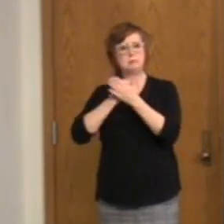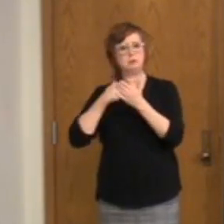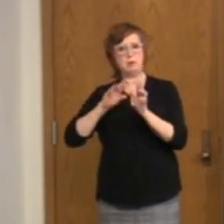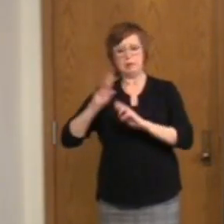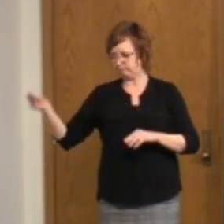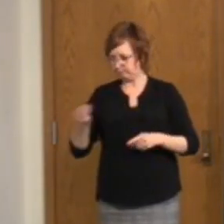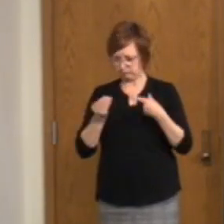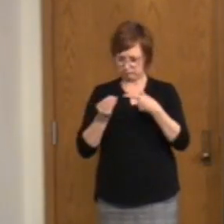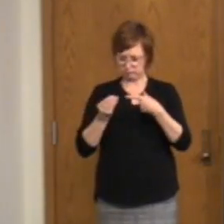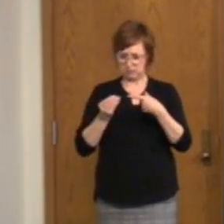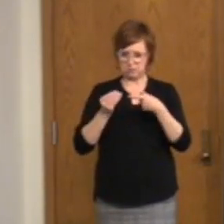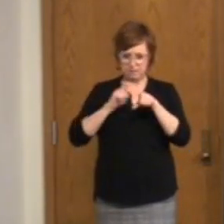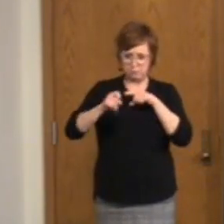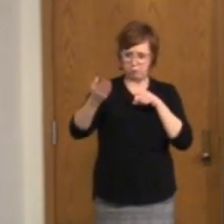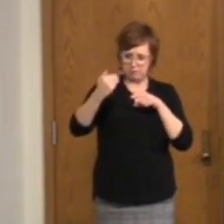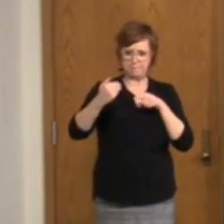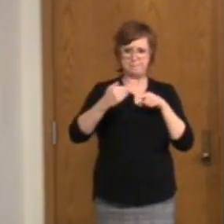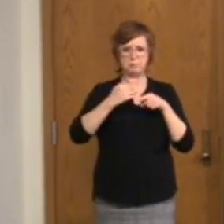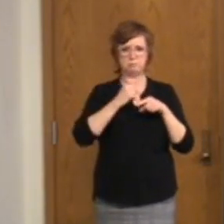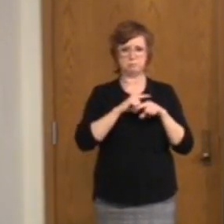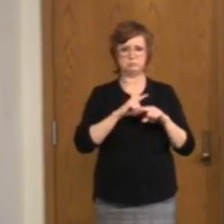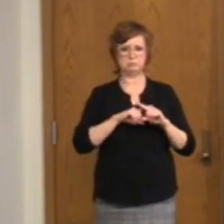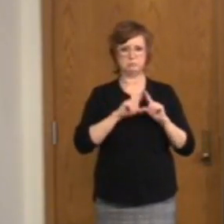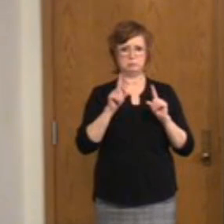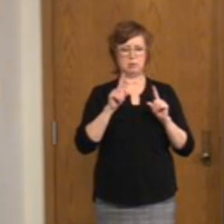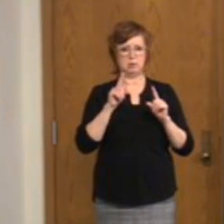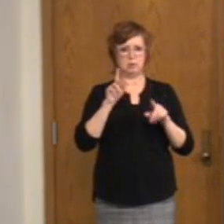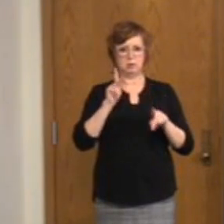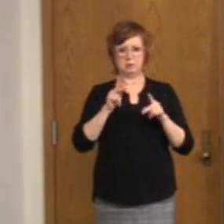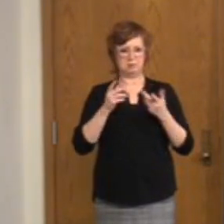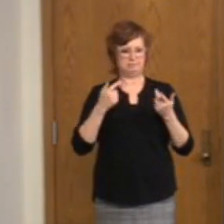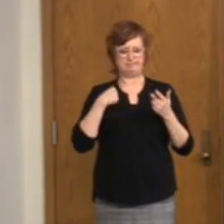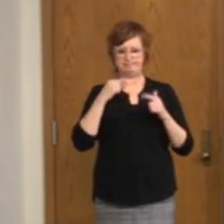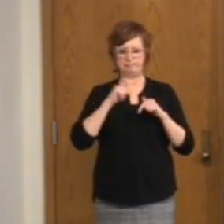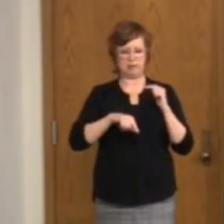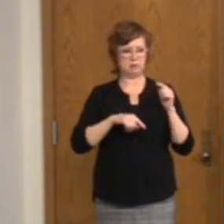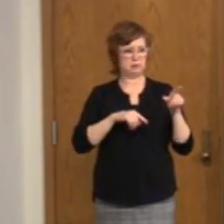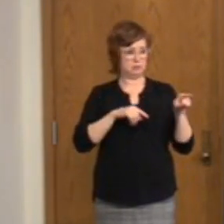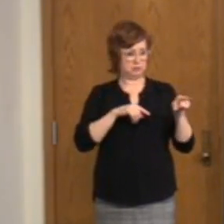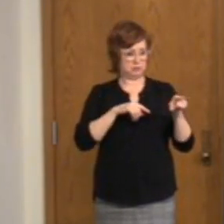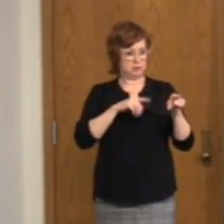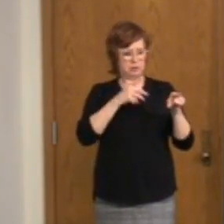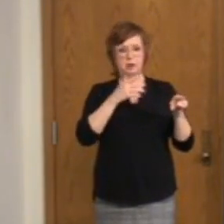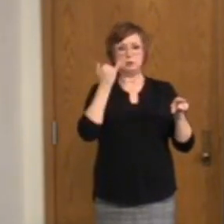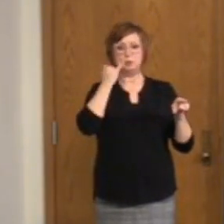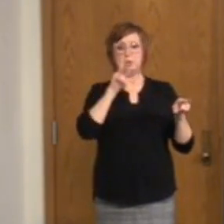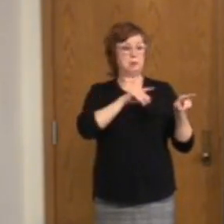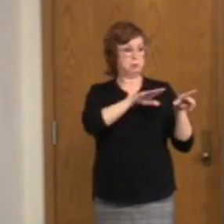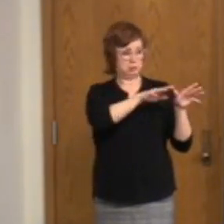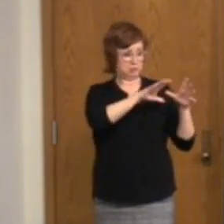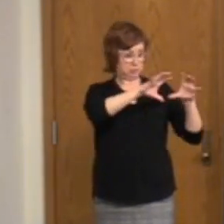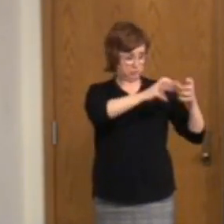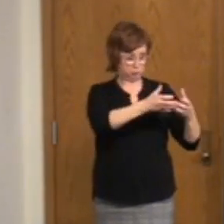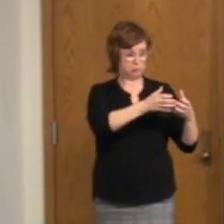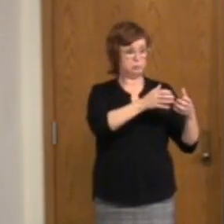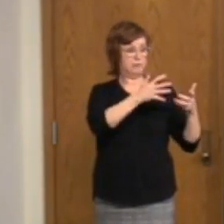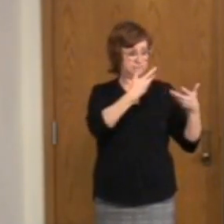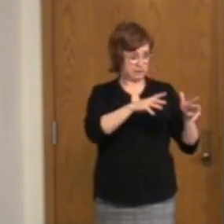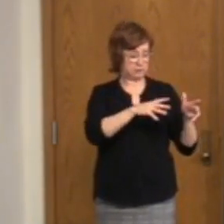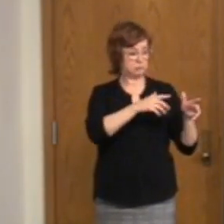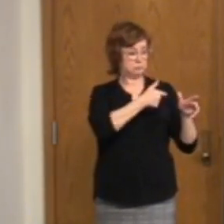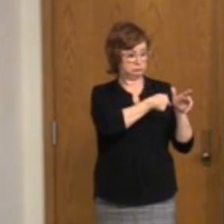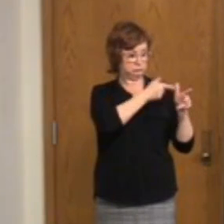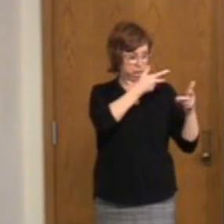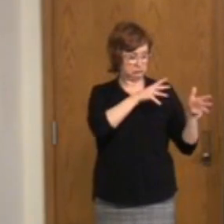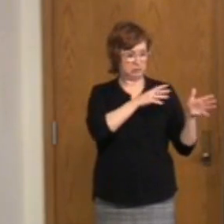if for some reason people who are allocated to get the vaccine can't, all of them can't, we immediately move to the secondary list, and that may be